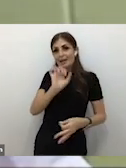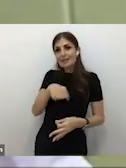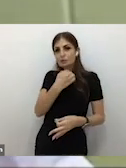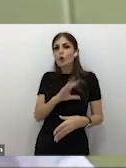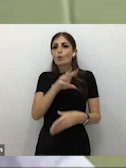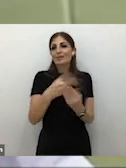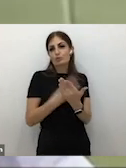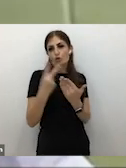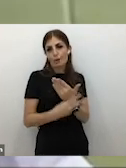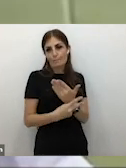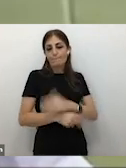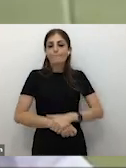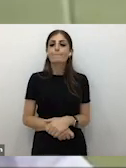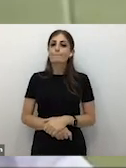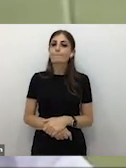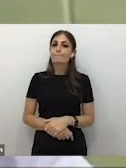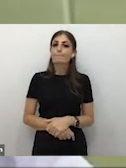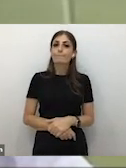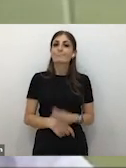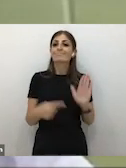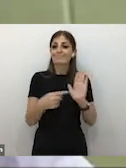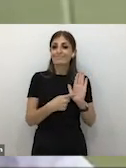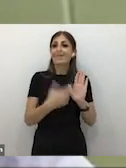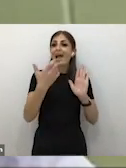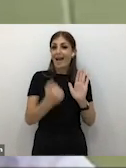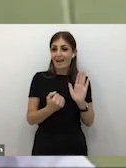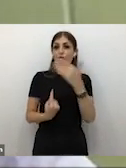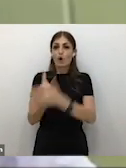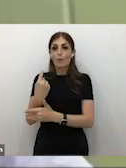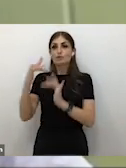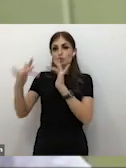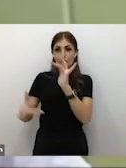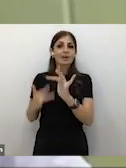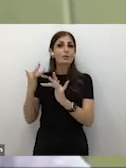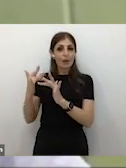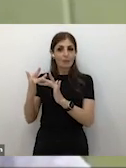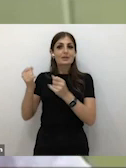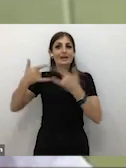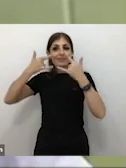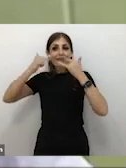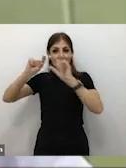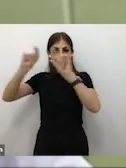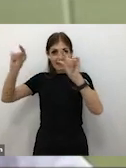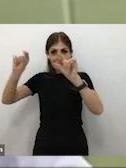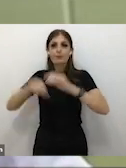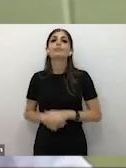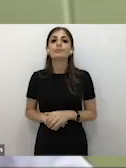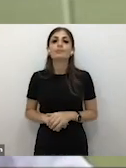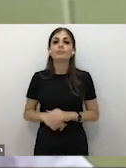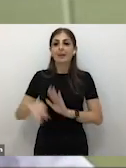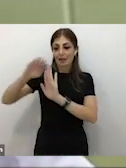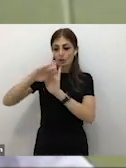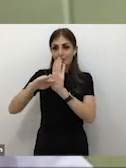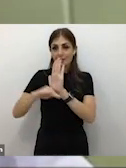program. Those assessment criteria are listed on the opportunity page under the assessment heading, and the criteria